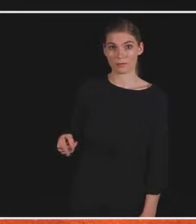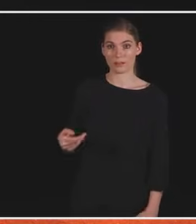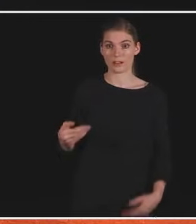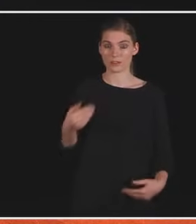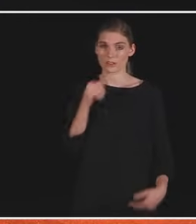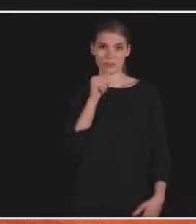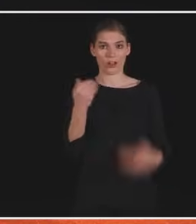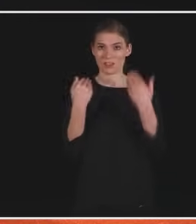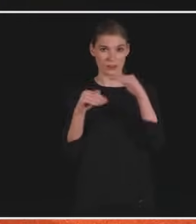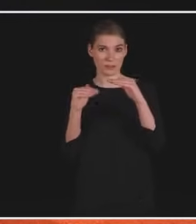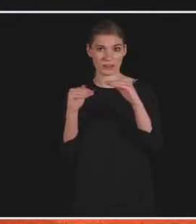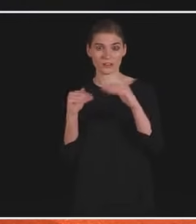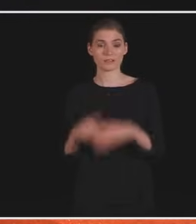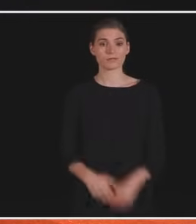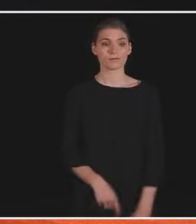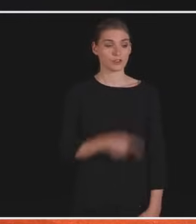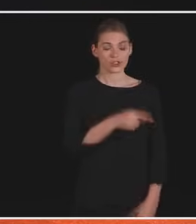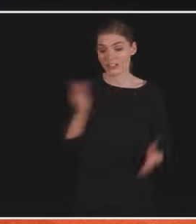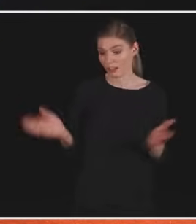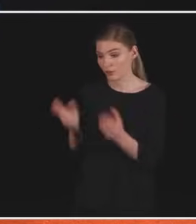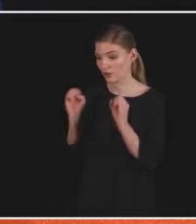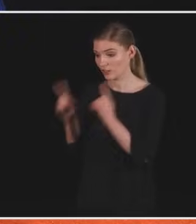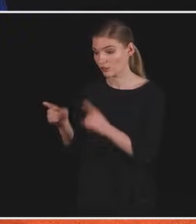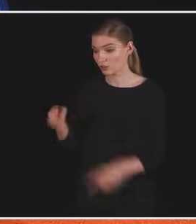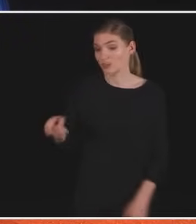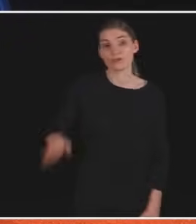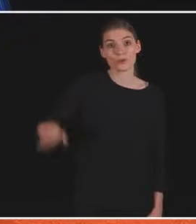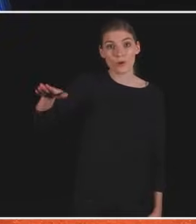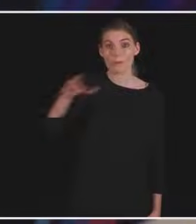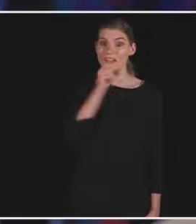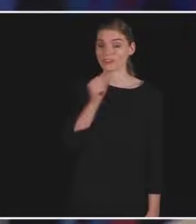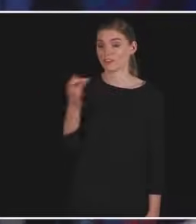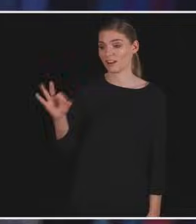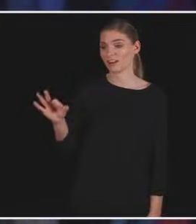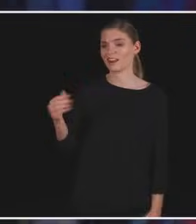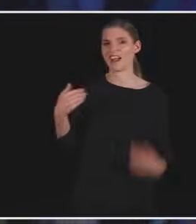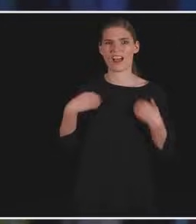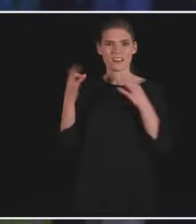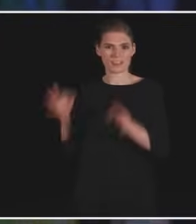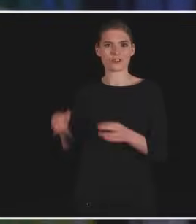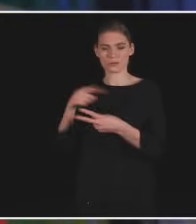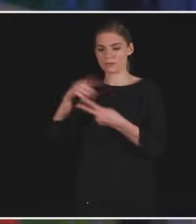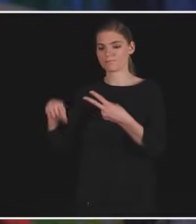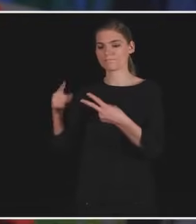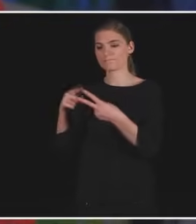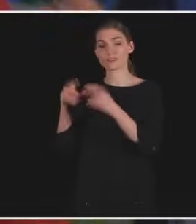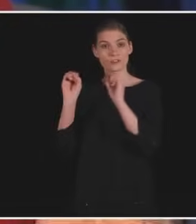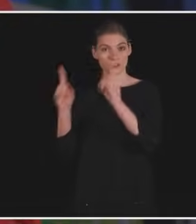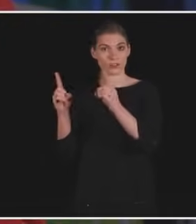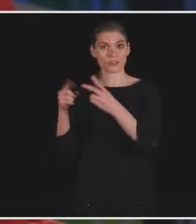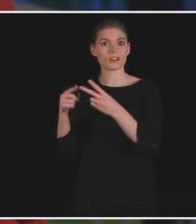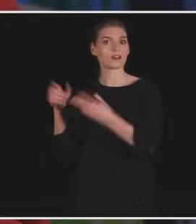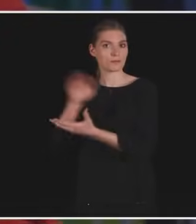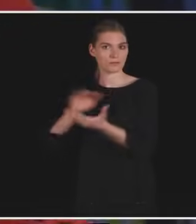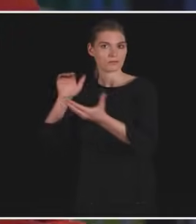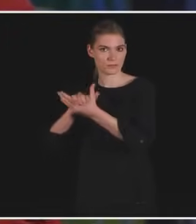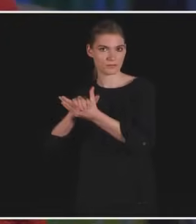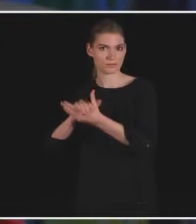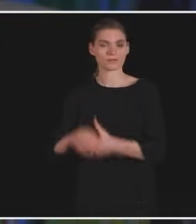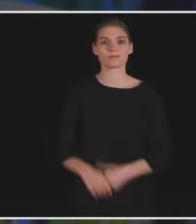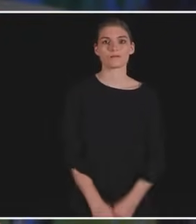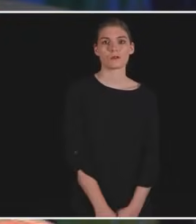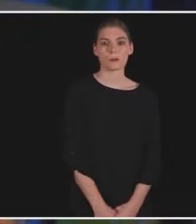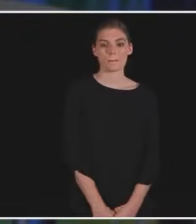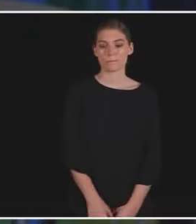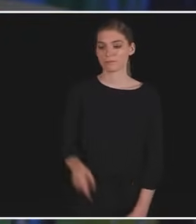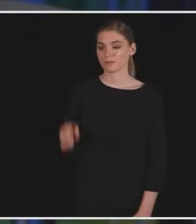did. And so, at the age of 19, my mom had the choice between education and